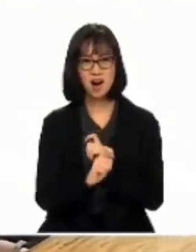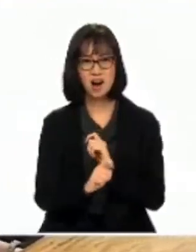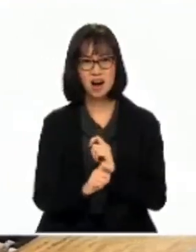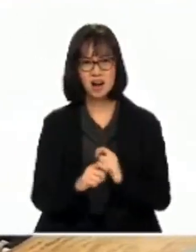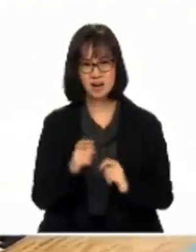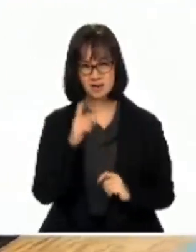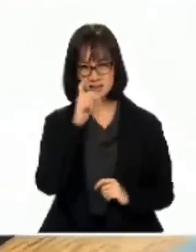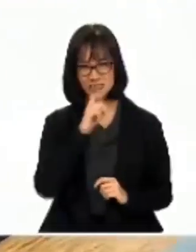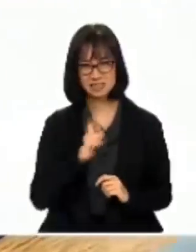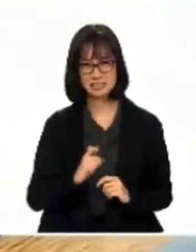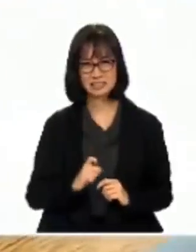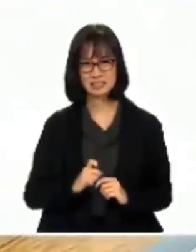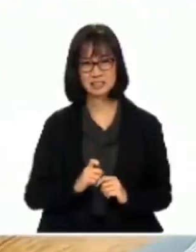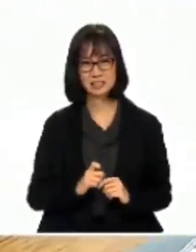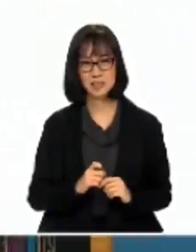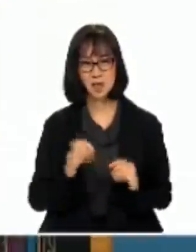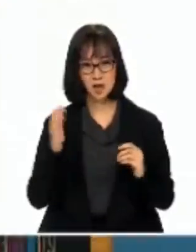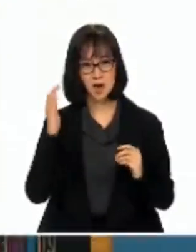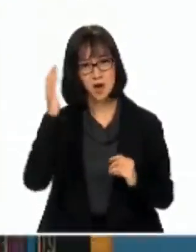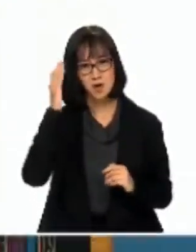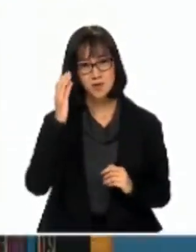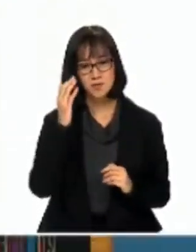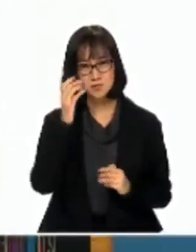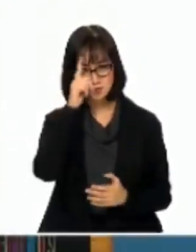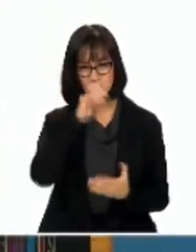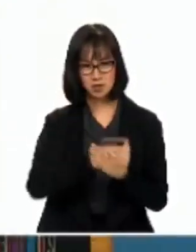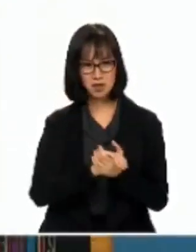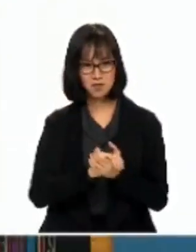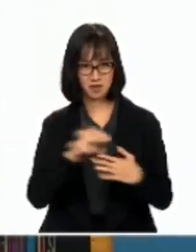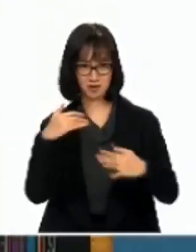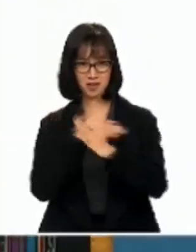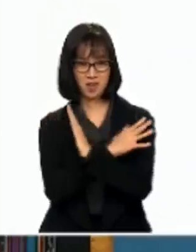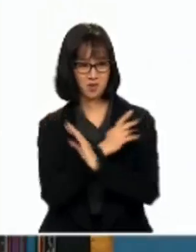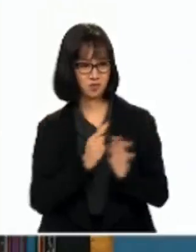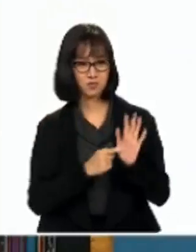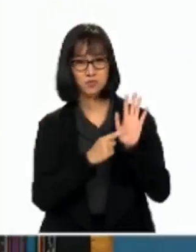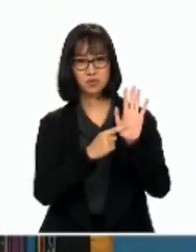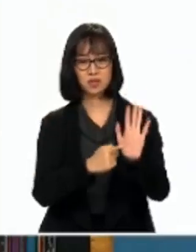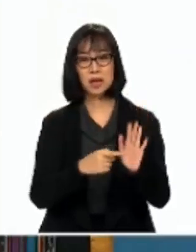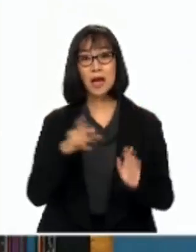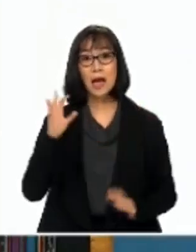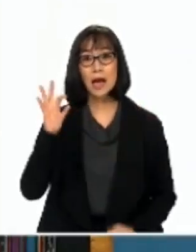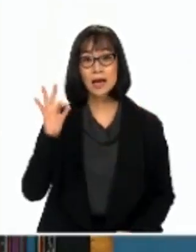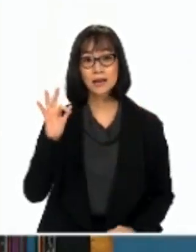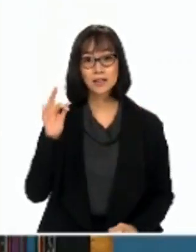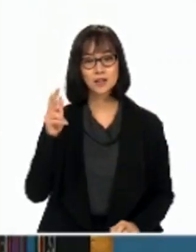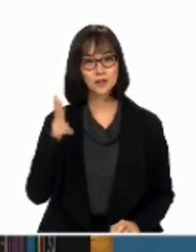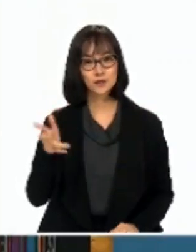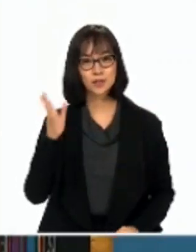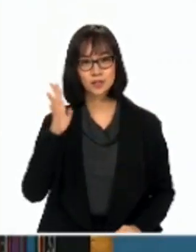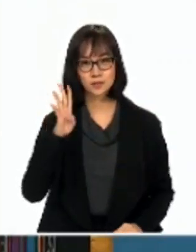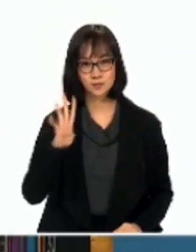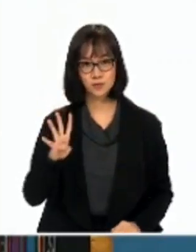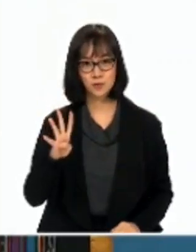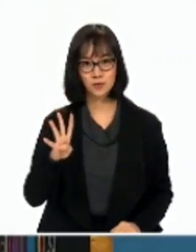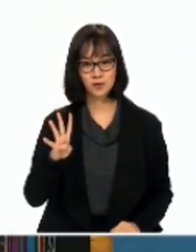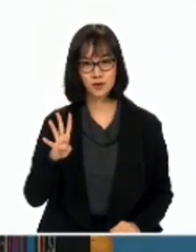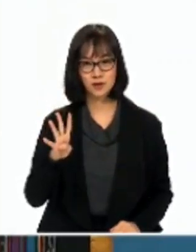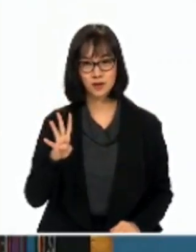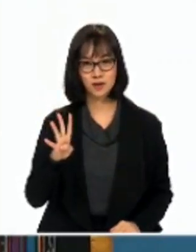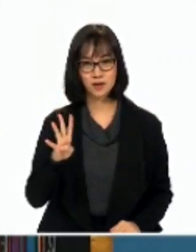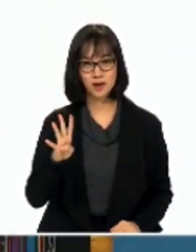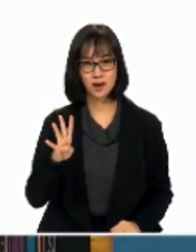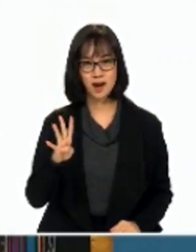Davao City, I'll show it to you. We have in 1934 Studebaker fire